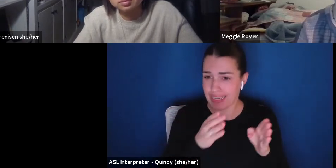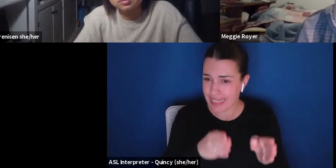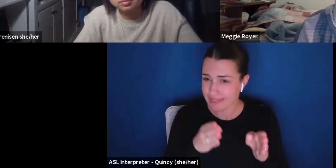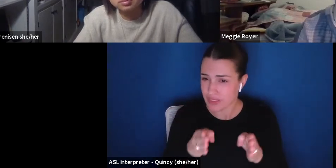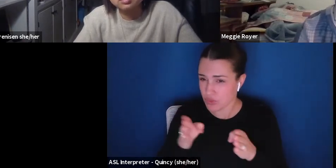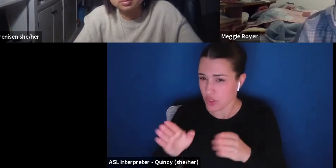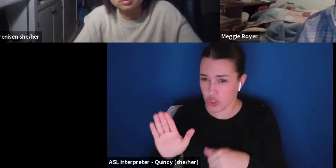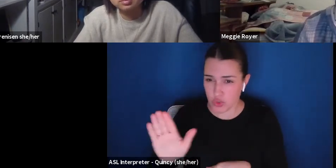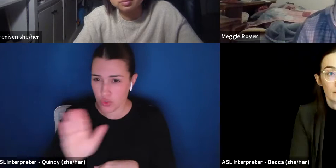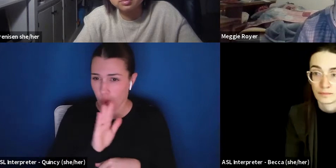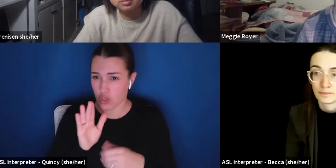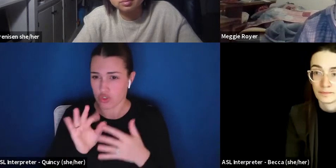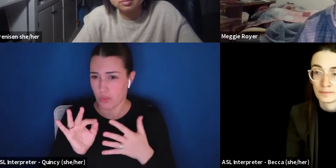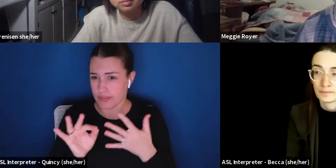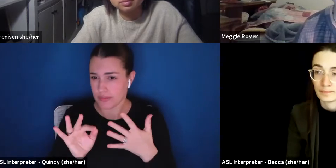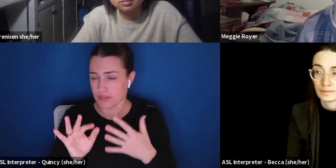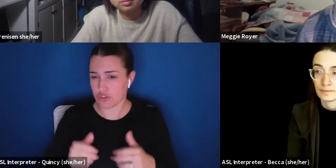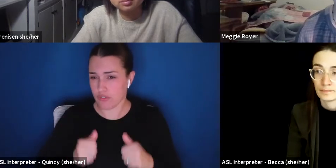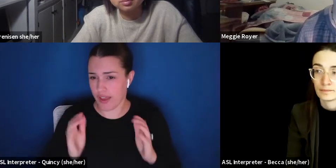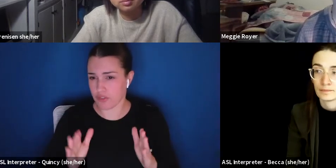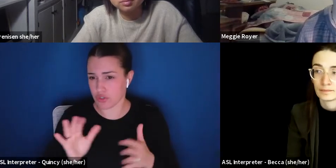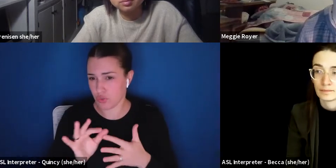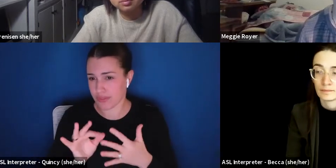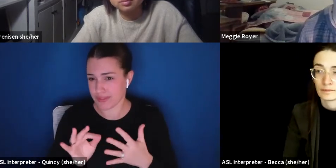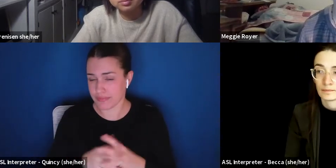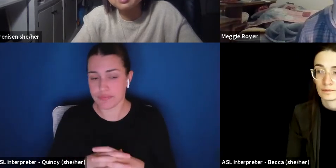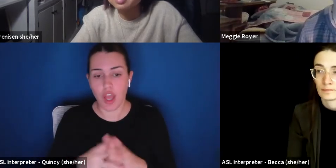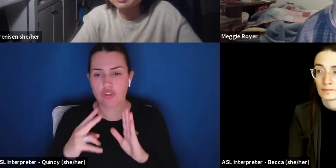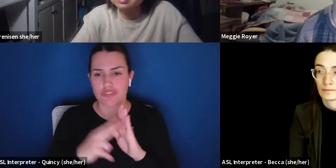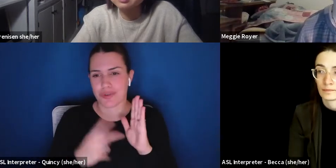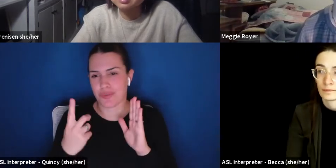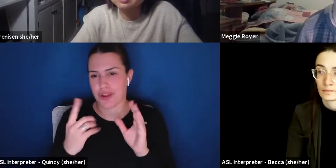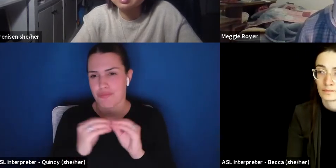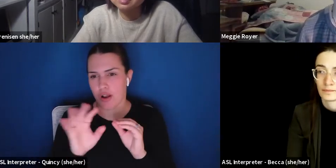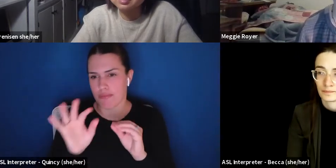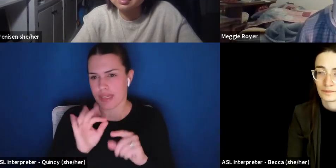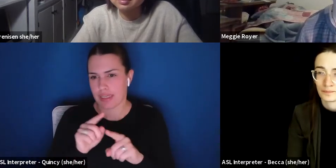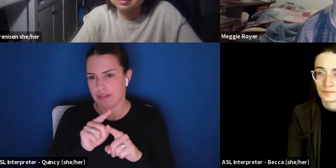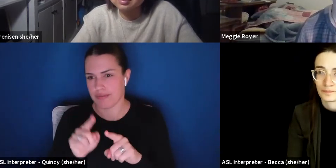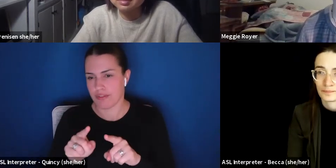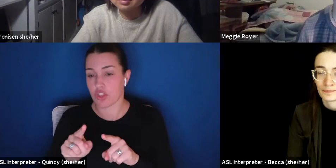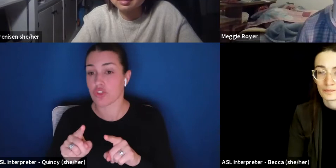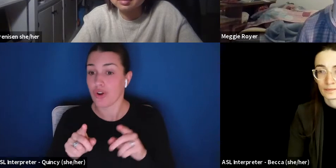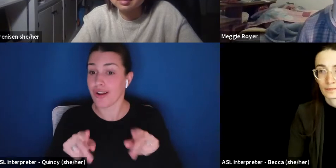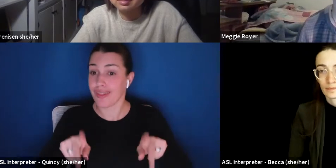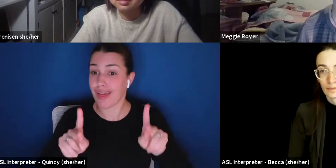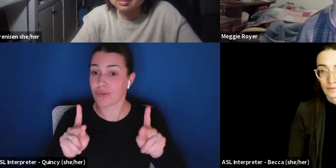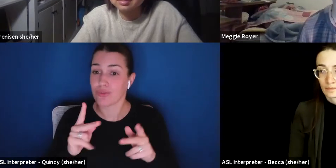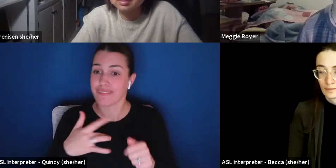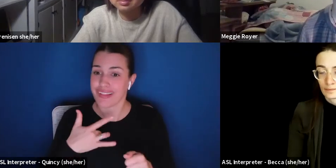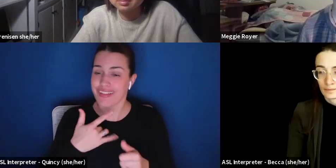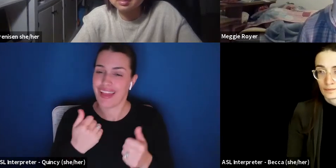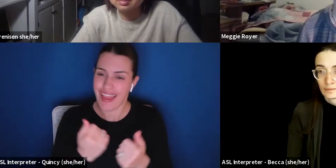survivor's choice. And then I'll just read one more reminder. You're allowed to feel everything you feel all the